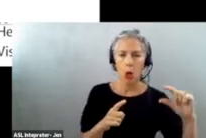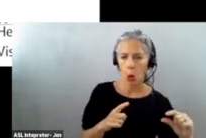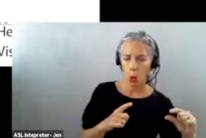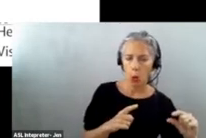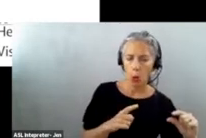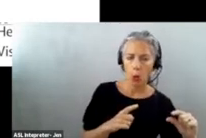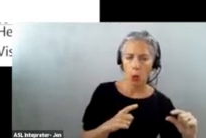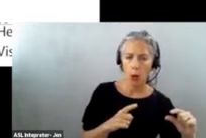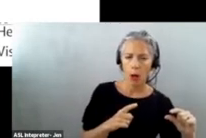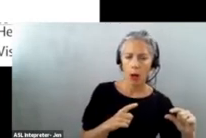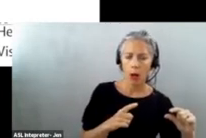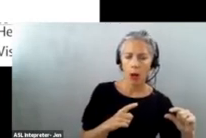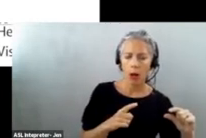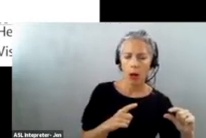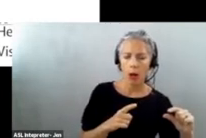prevalence